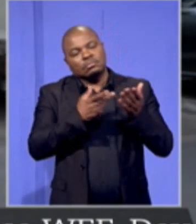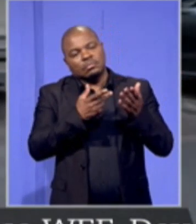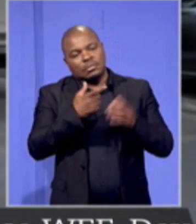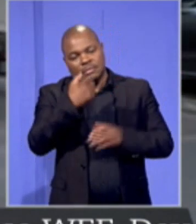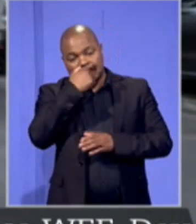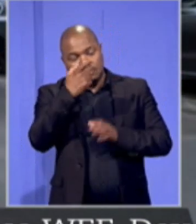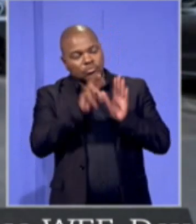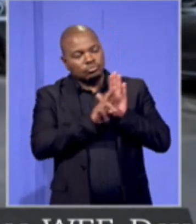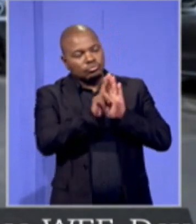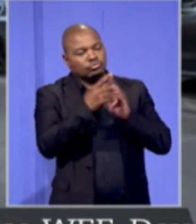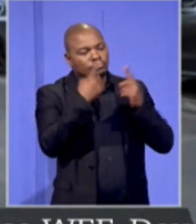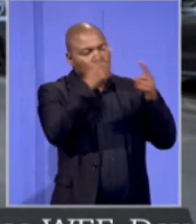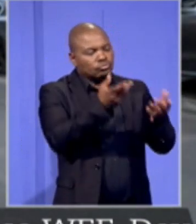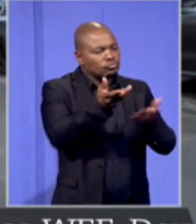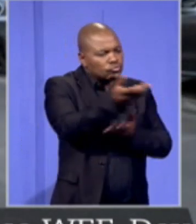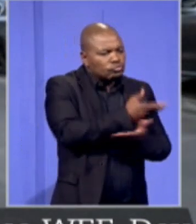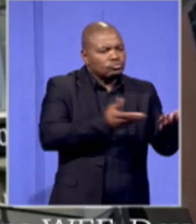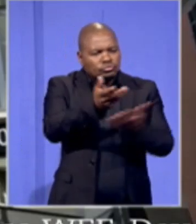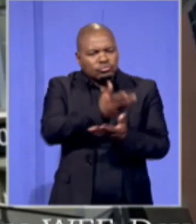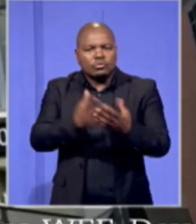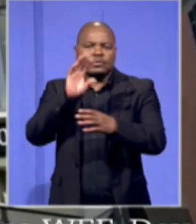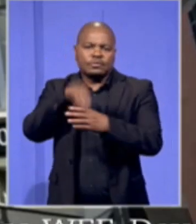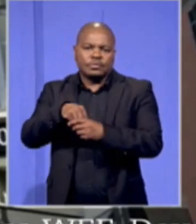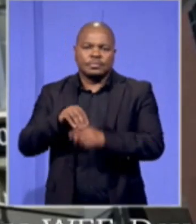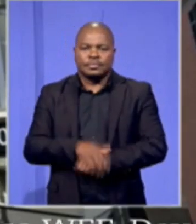ditherisanong tsohle tsa bohlokwa lefatshe ka bophara.